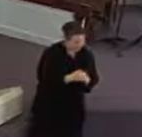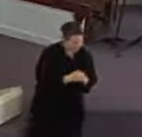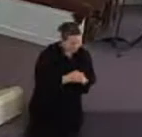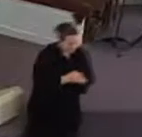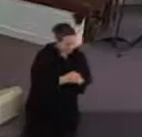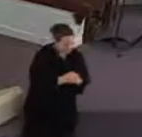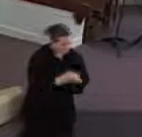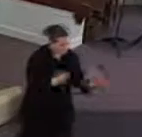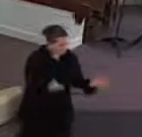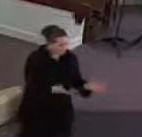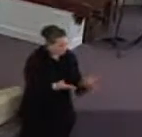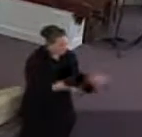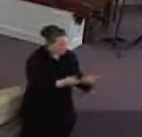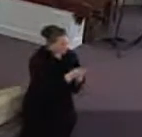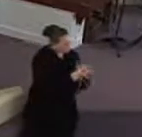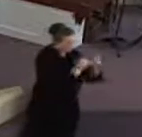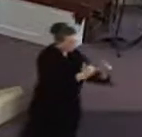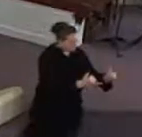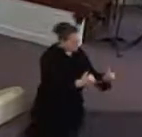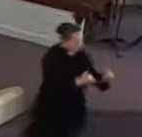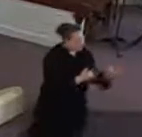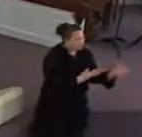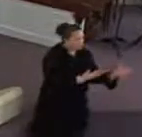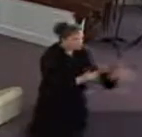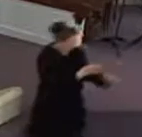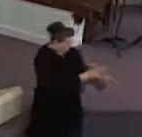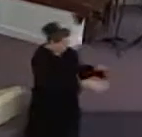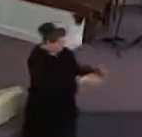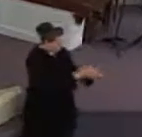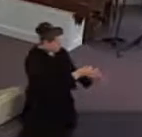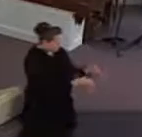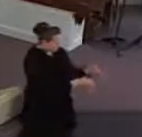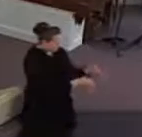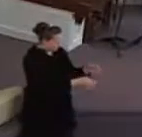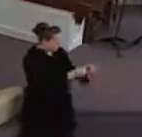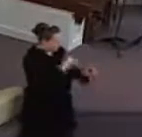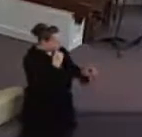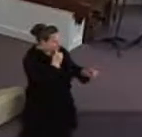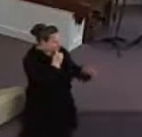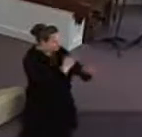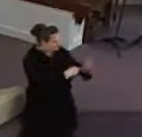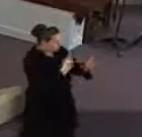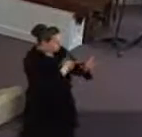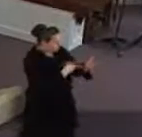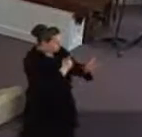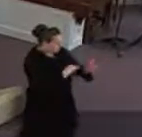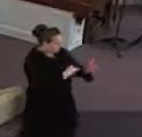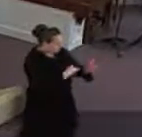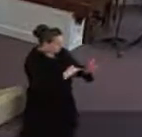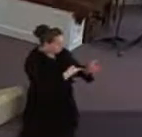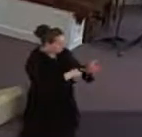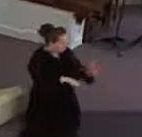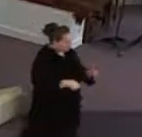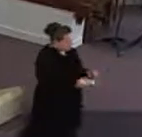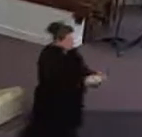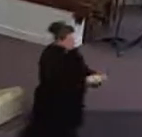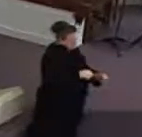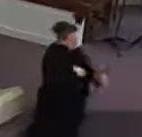So let me encourage you today. Delay your judgment. Withhold your criticism. Put your sword back in your